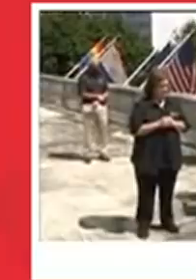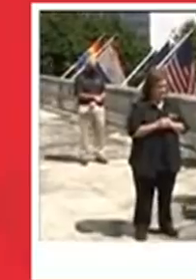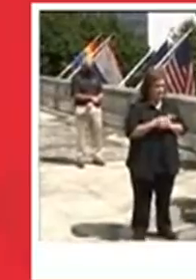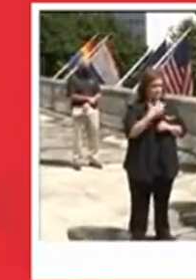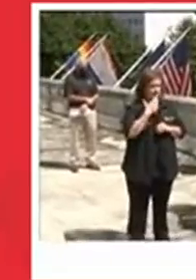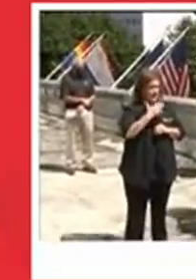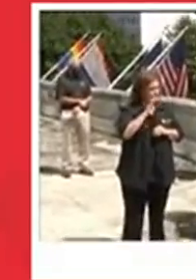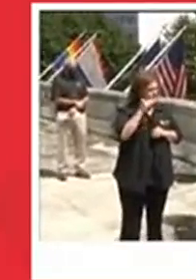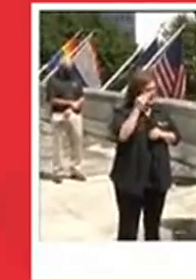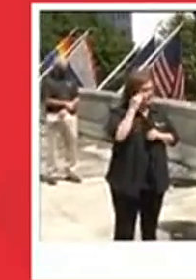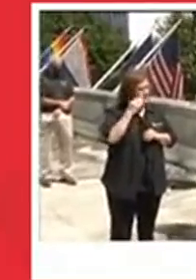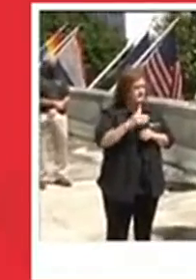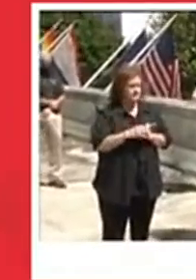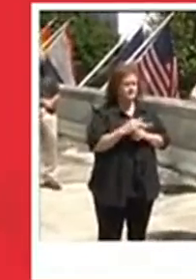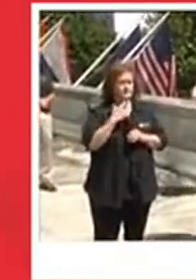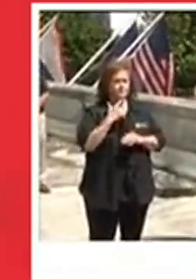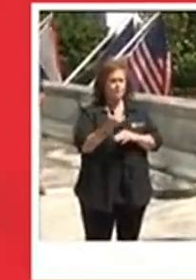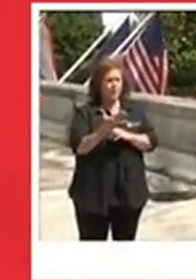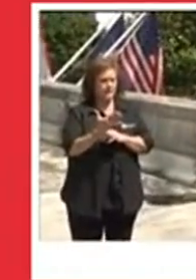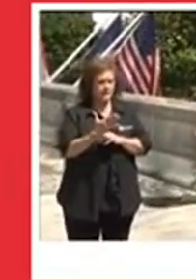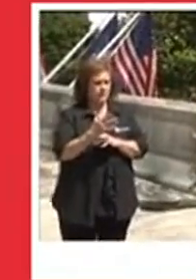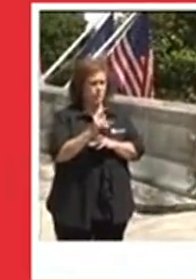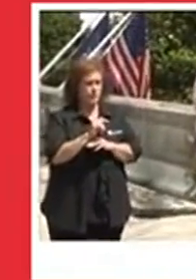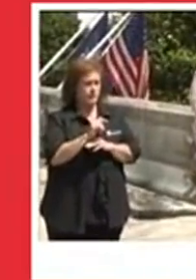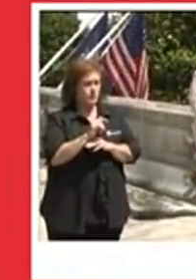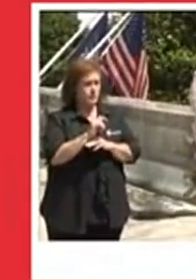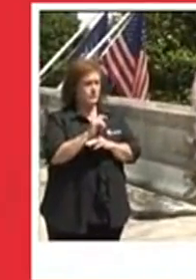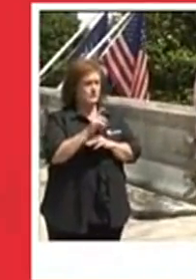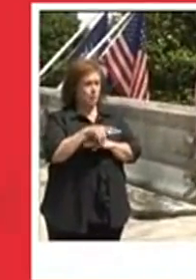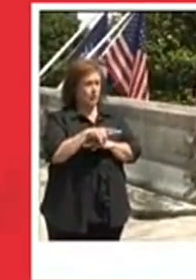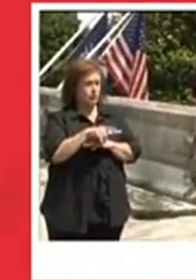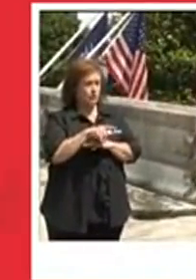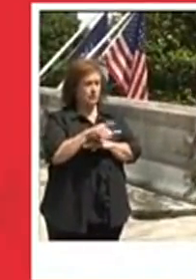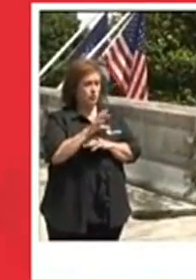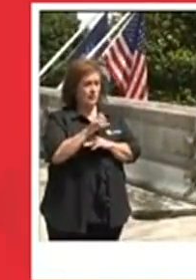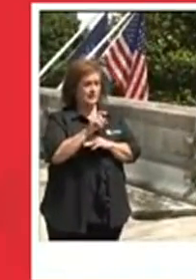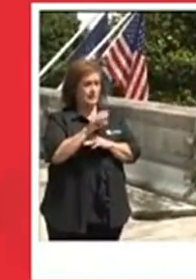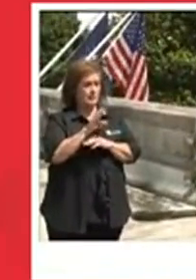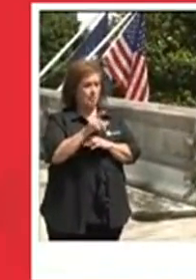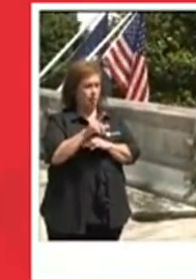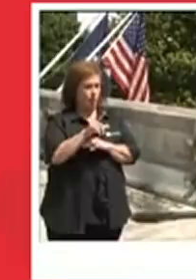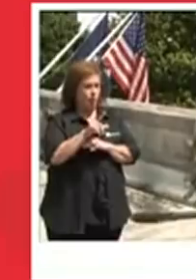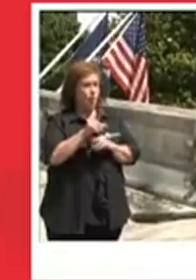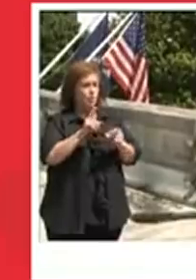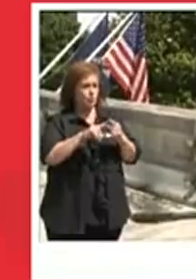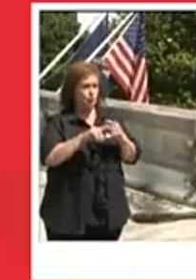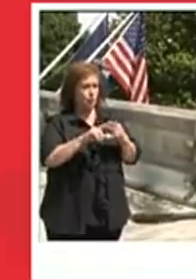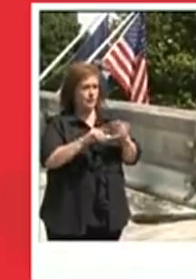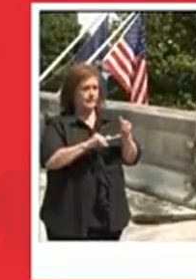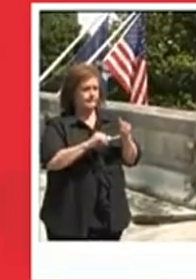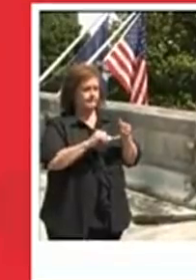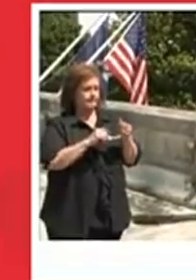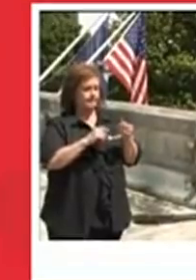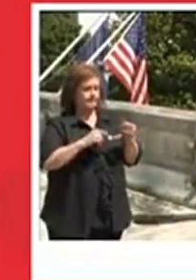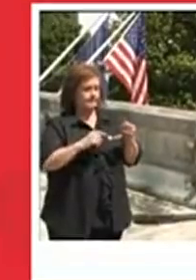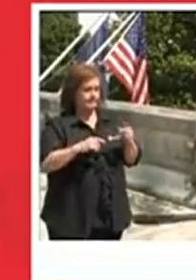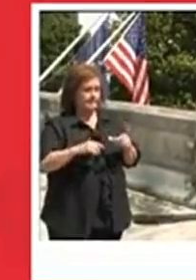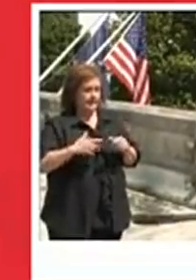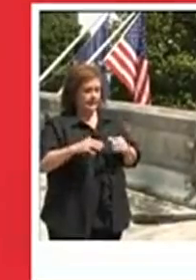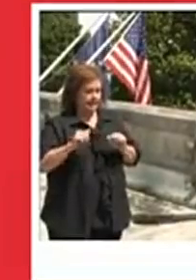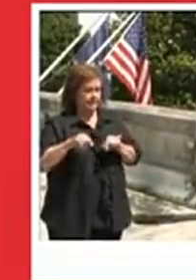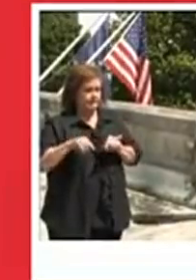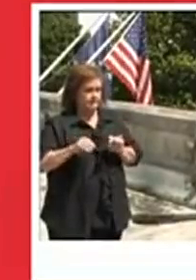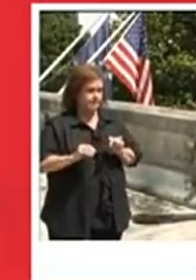Thank you, Madam Mayor. Good morning. Tropical depression Cristobal is forecast to exit the Yucatan Peninsula tonight and move northward through the